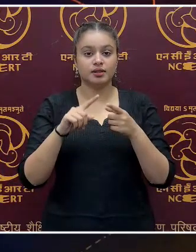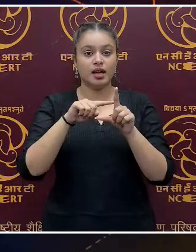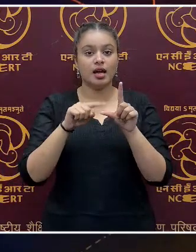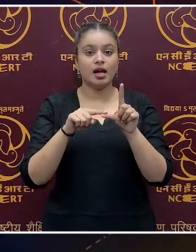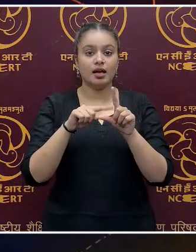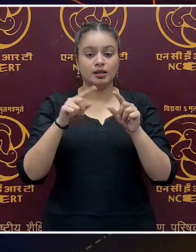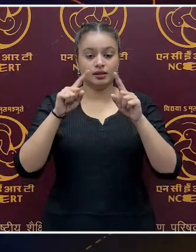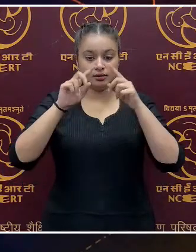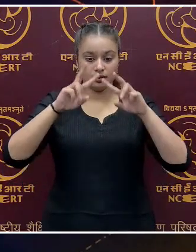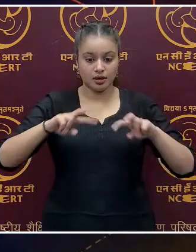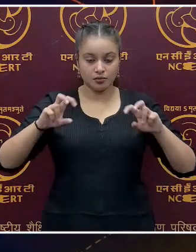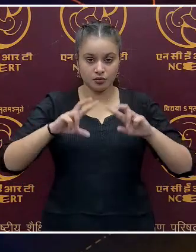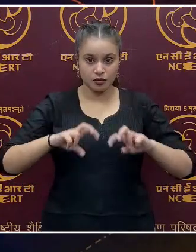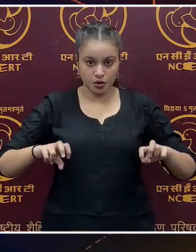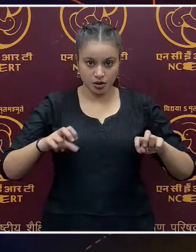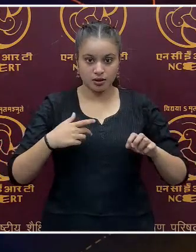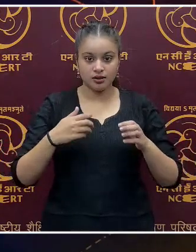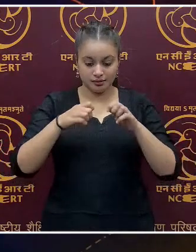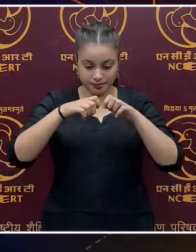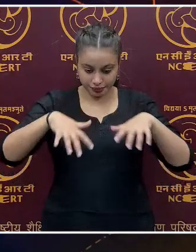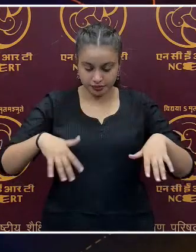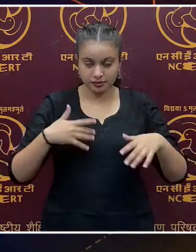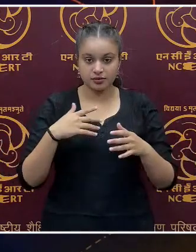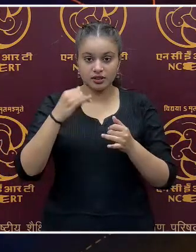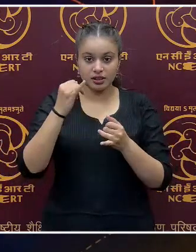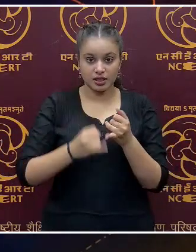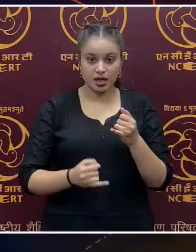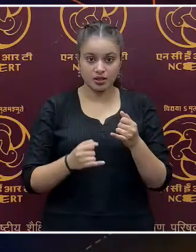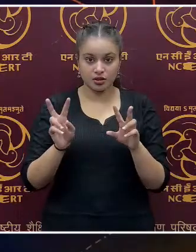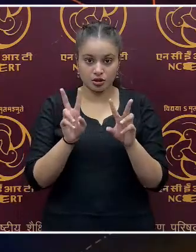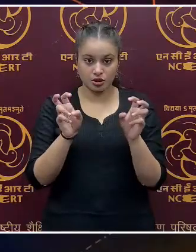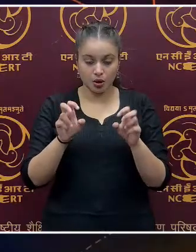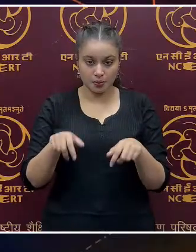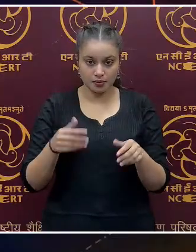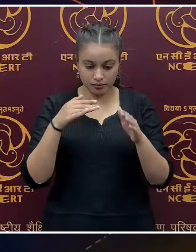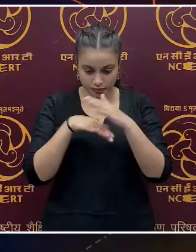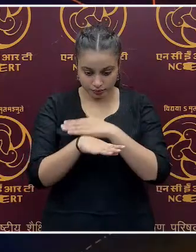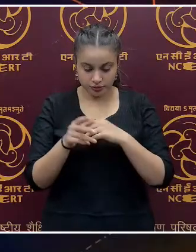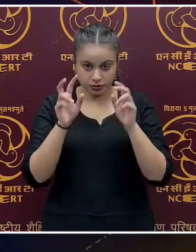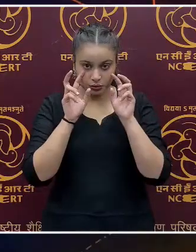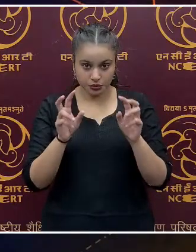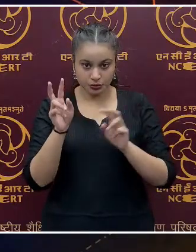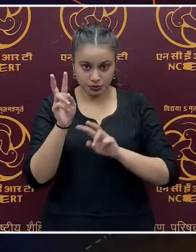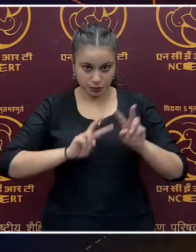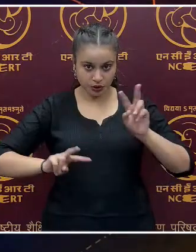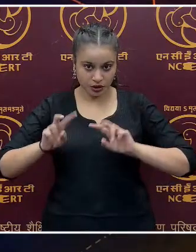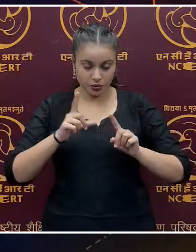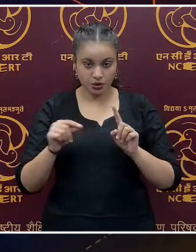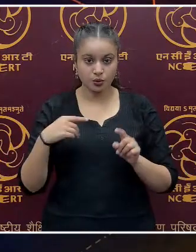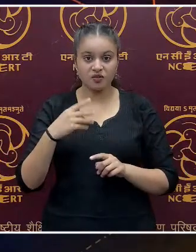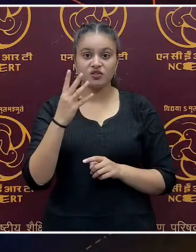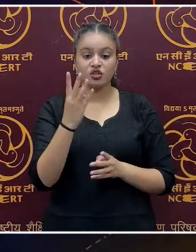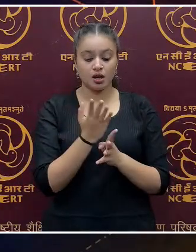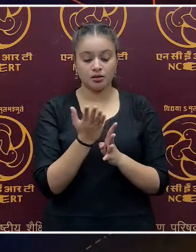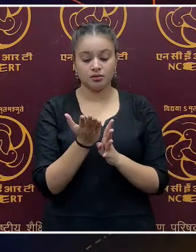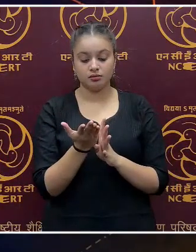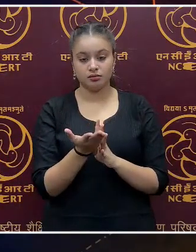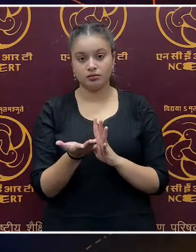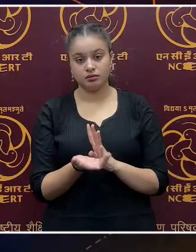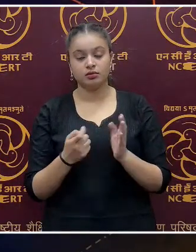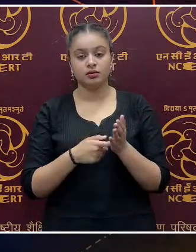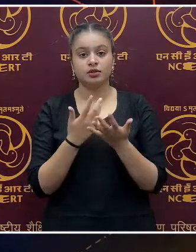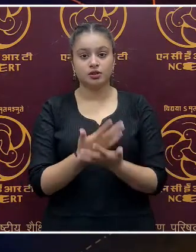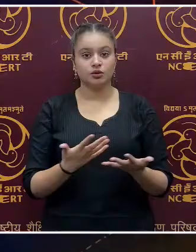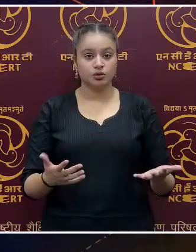is the last subtopic. Under the last subtopic we could also observe here there are 4 types of resources. One